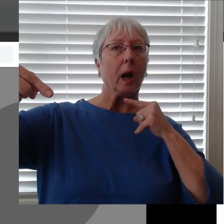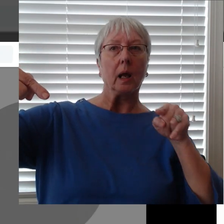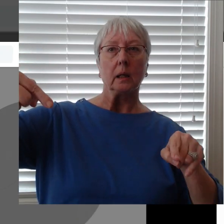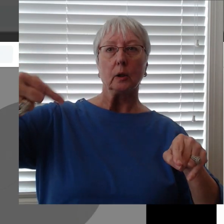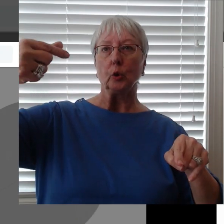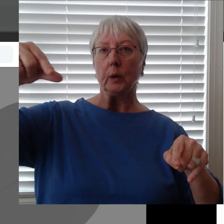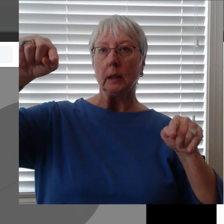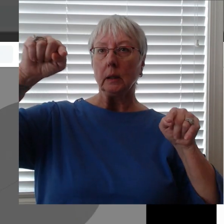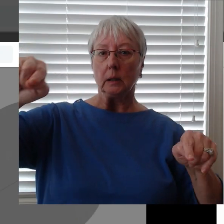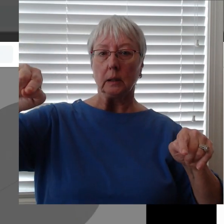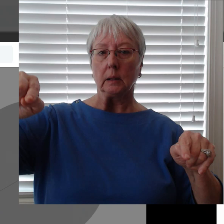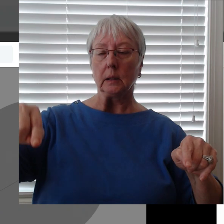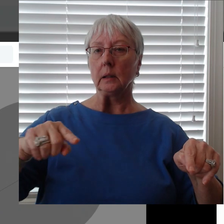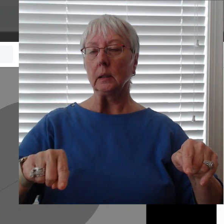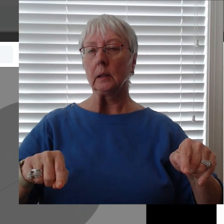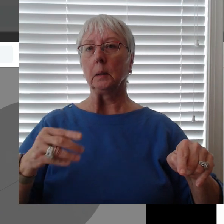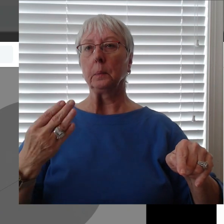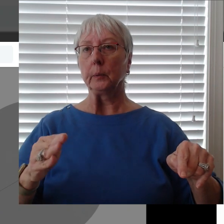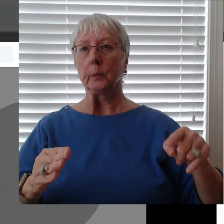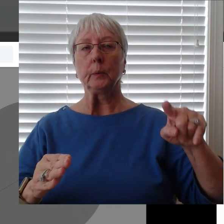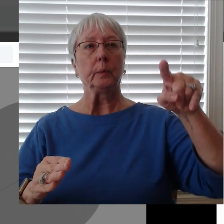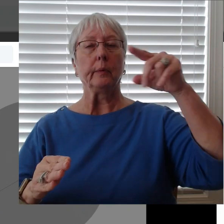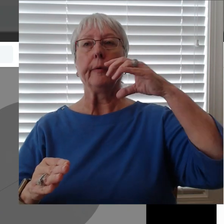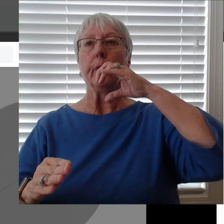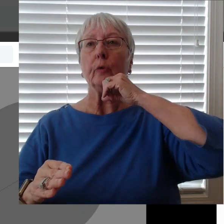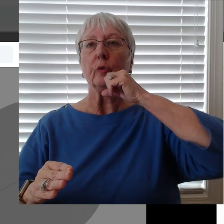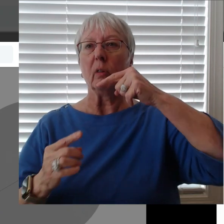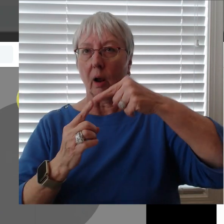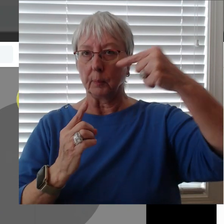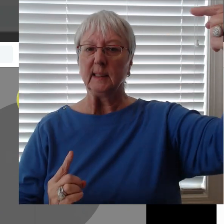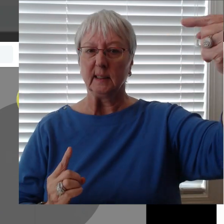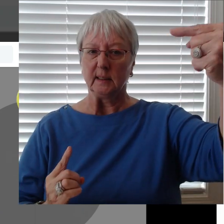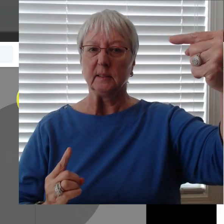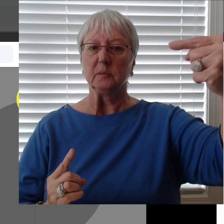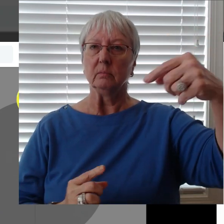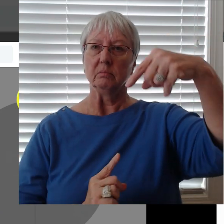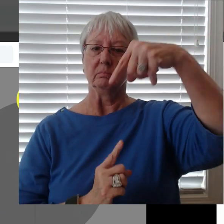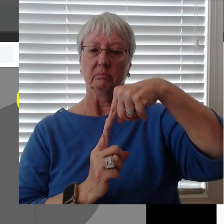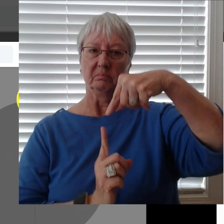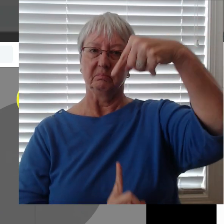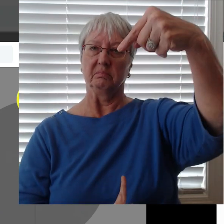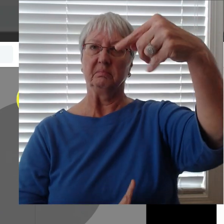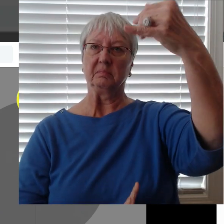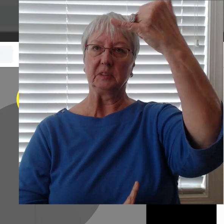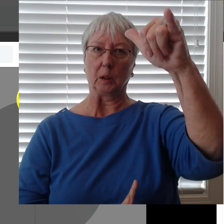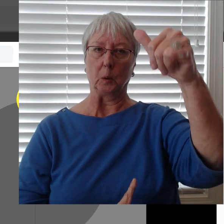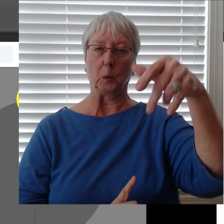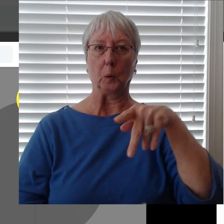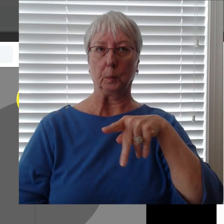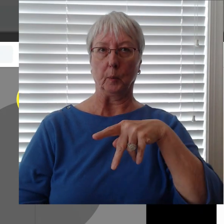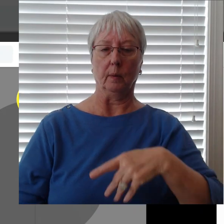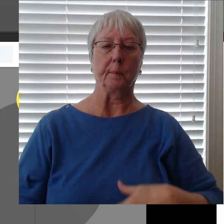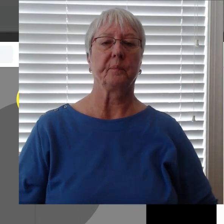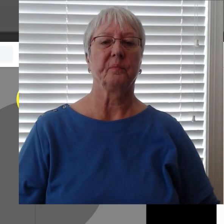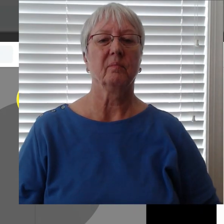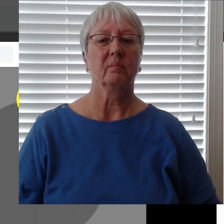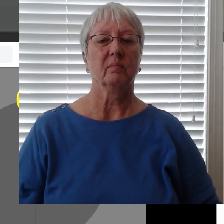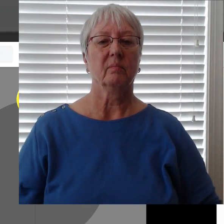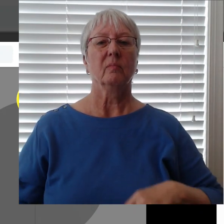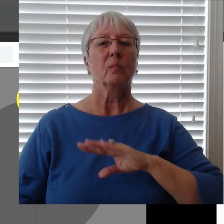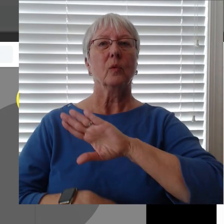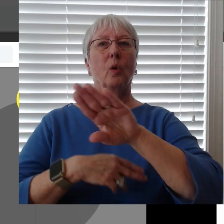blue and orange, purple and yellow. All secondary colors